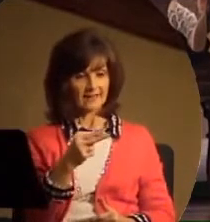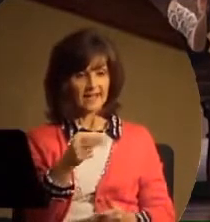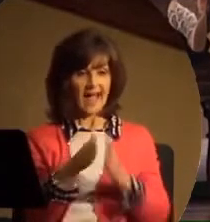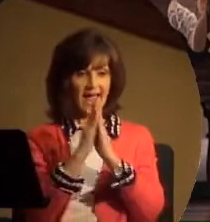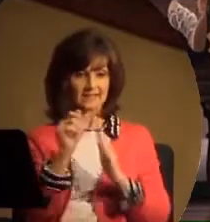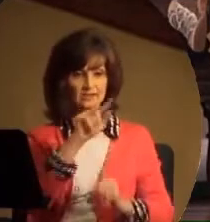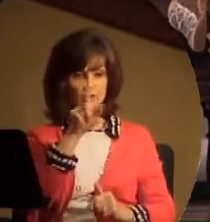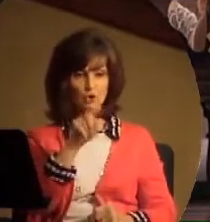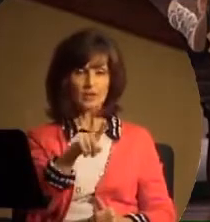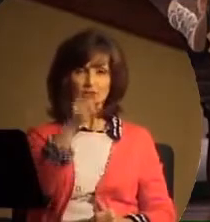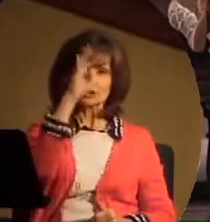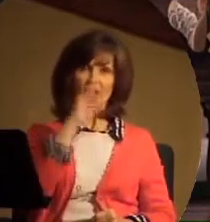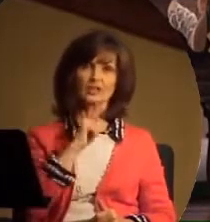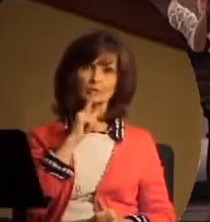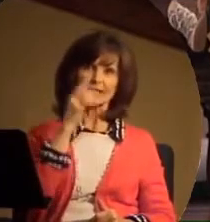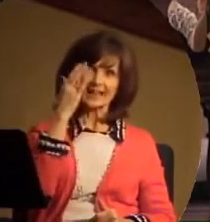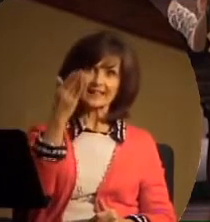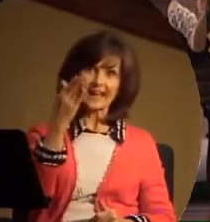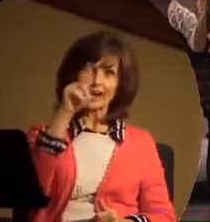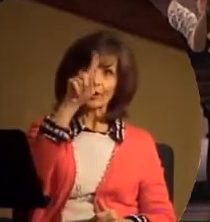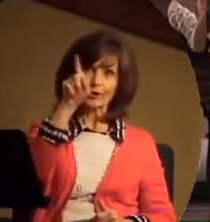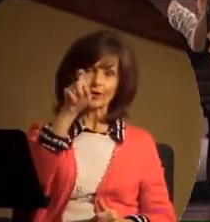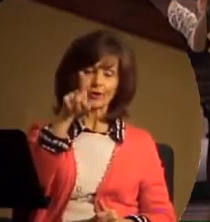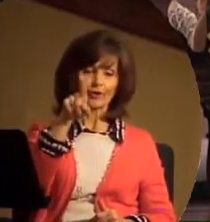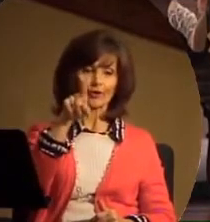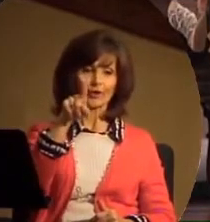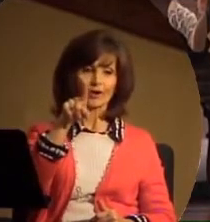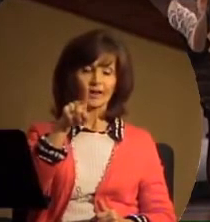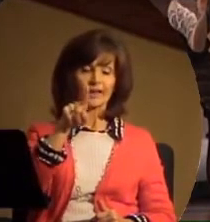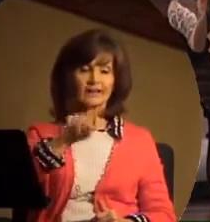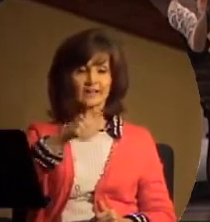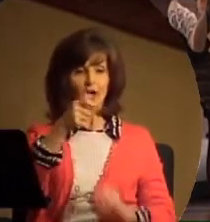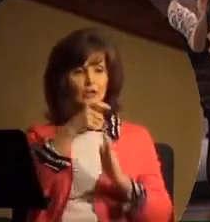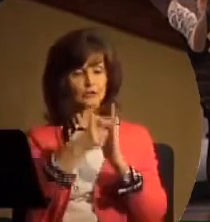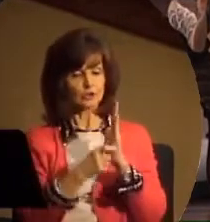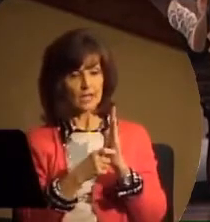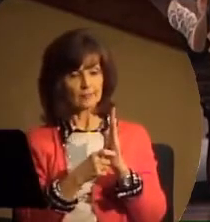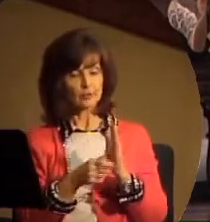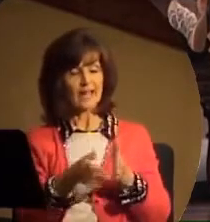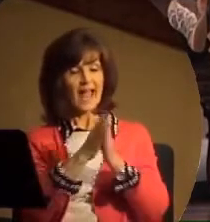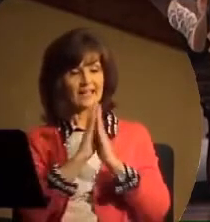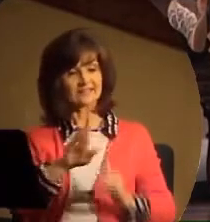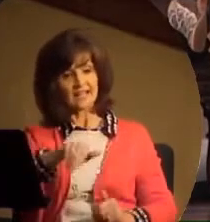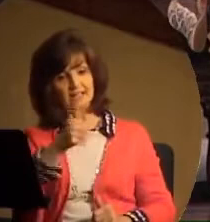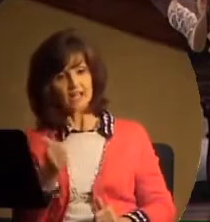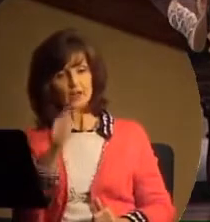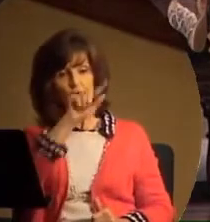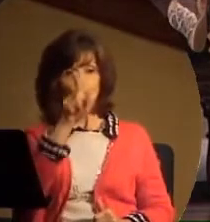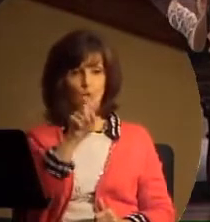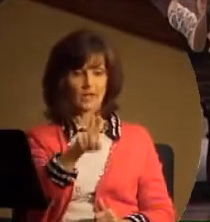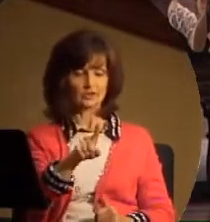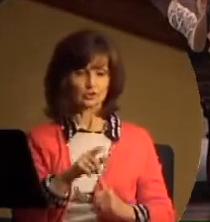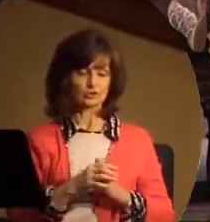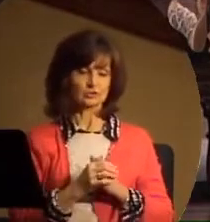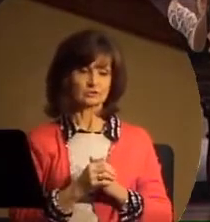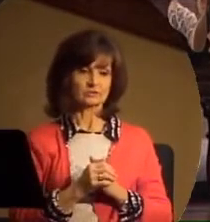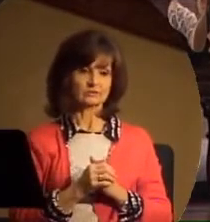the question, "God, are you really there?" In the rest of the chapter, he asked this question.